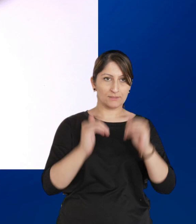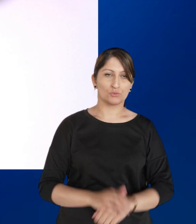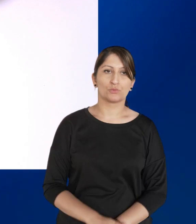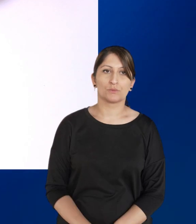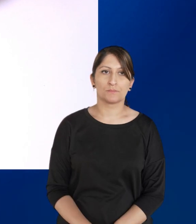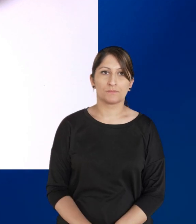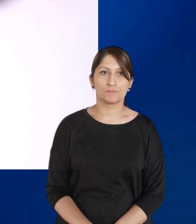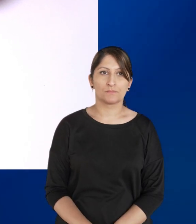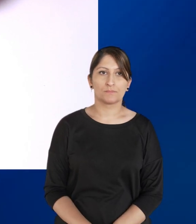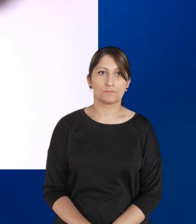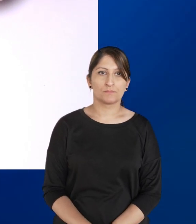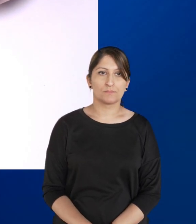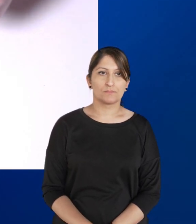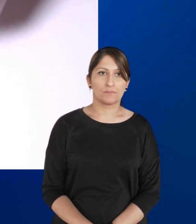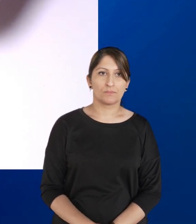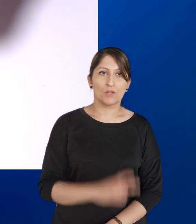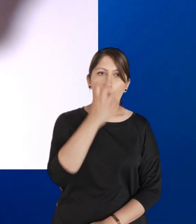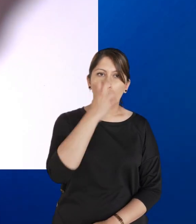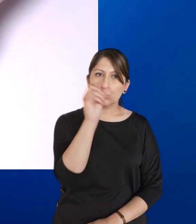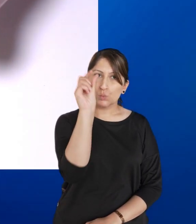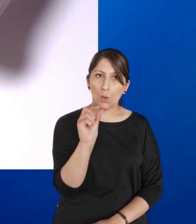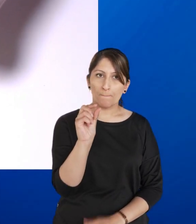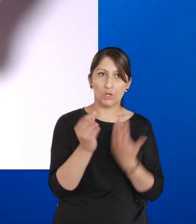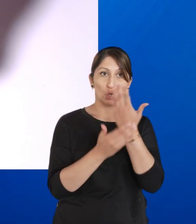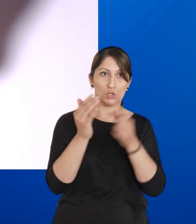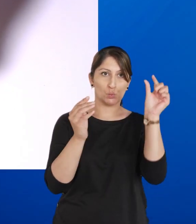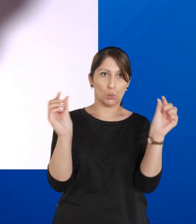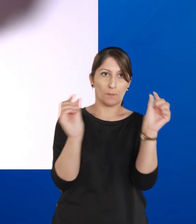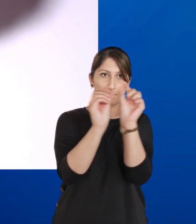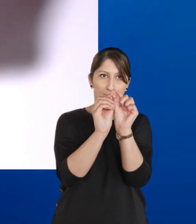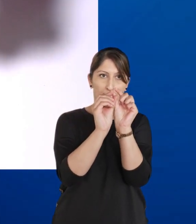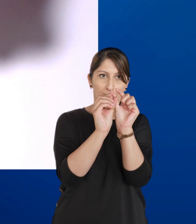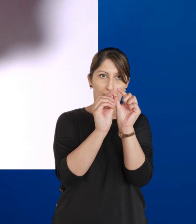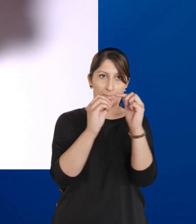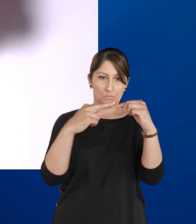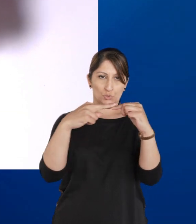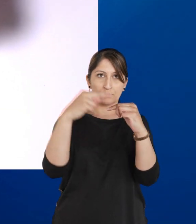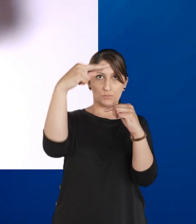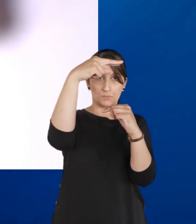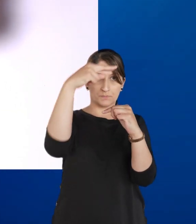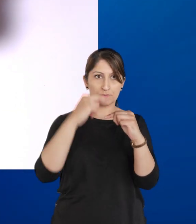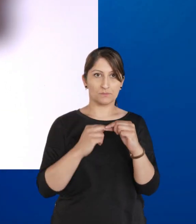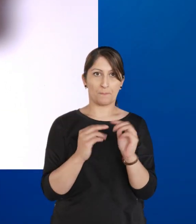Do this by putting the old tube on top of the new tube and cutting it to match.